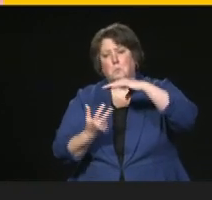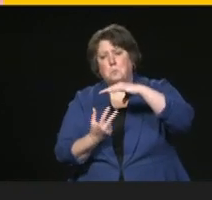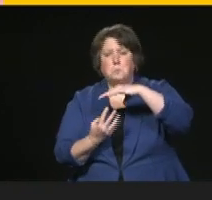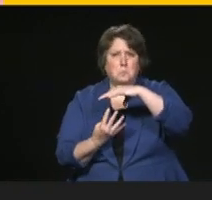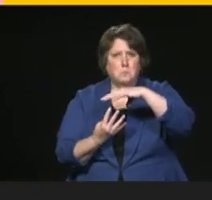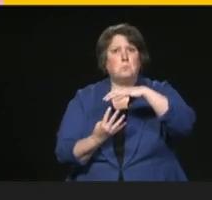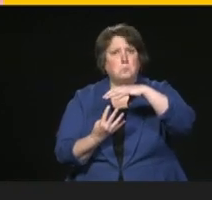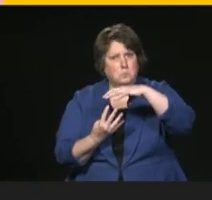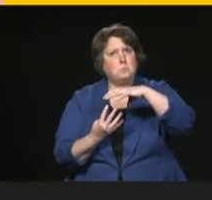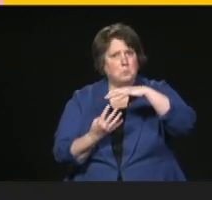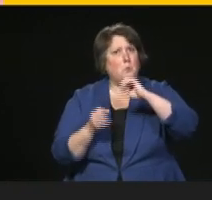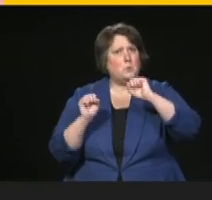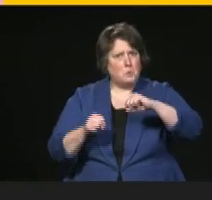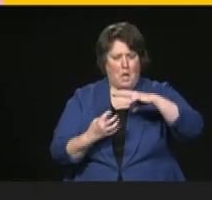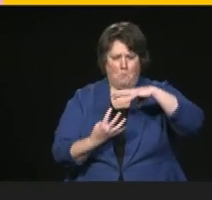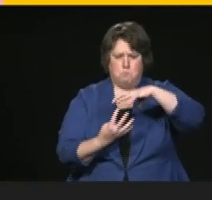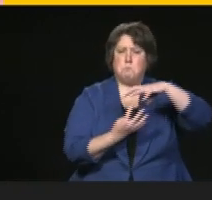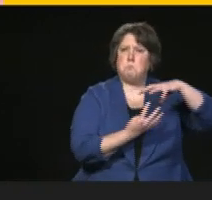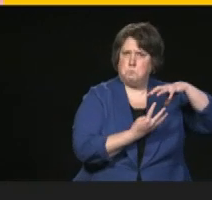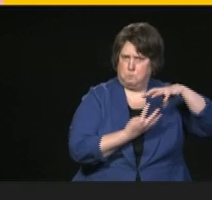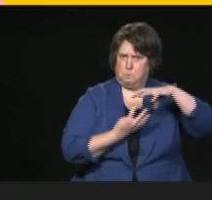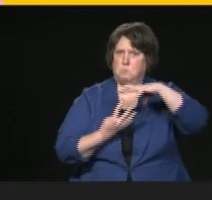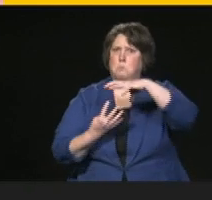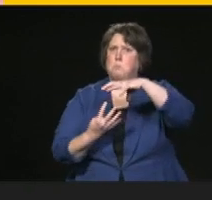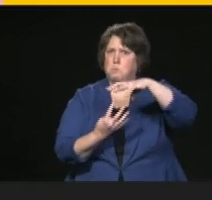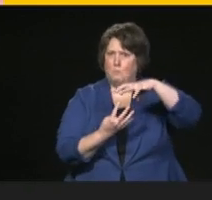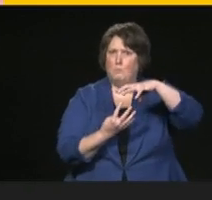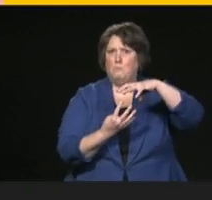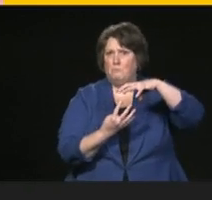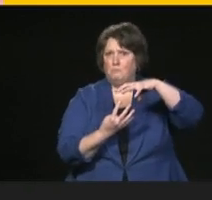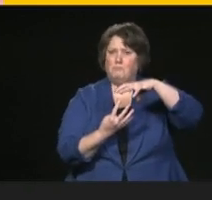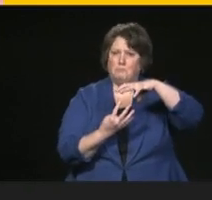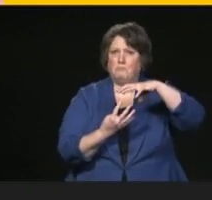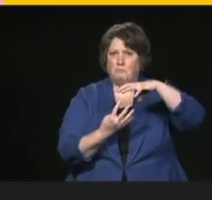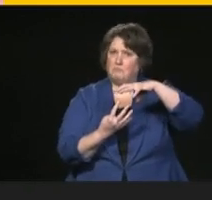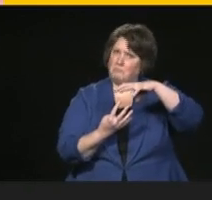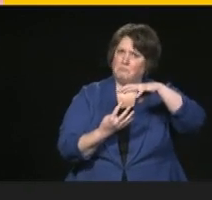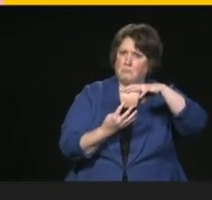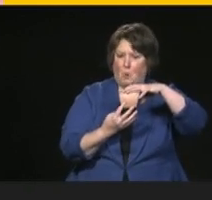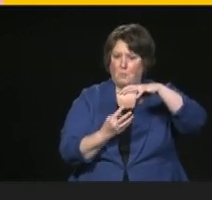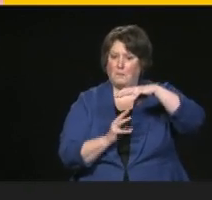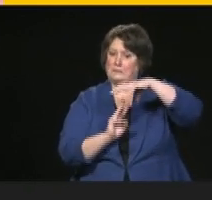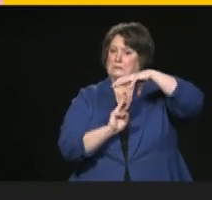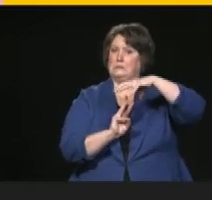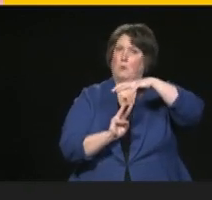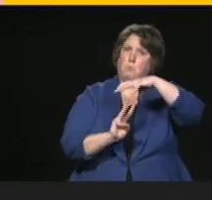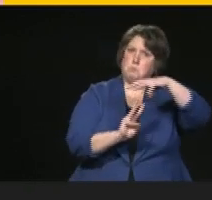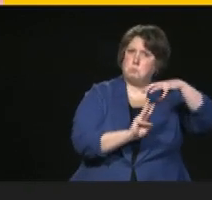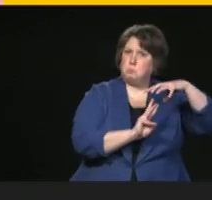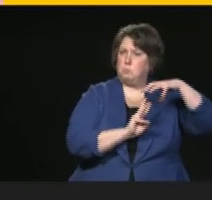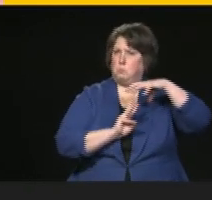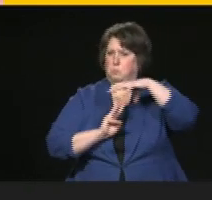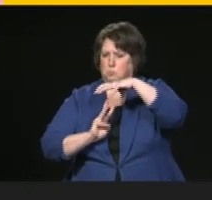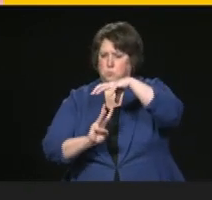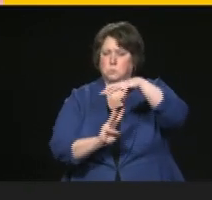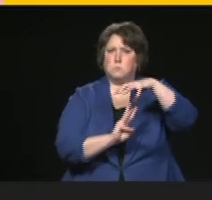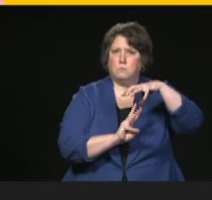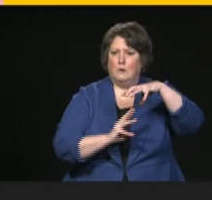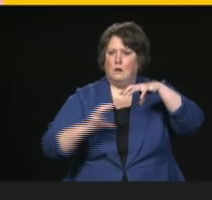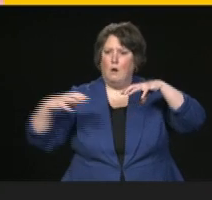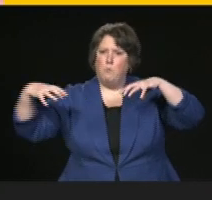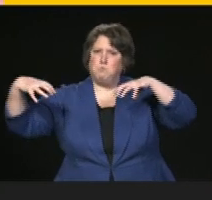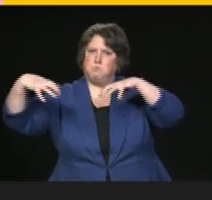bubble might mean 2 or 4 or 6 people, all keeping within a bubble that no one else comes